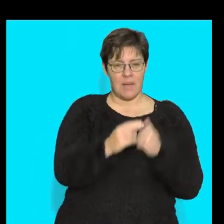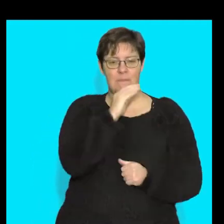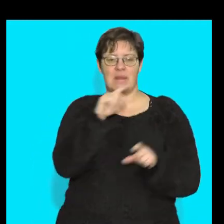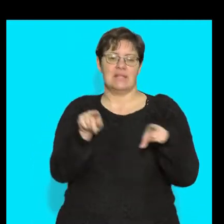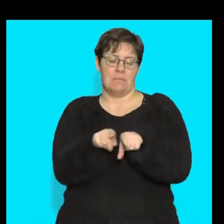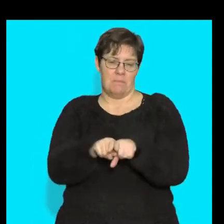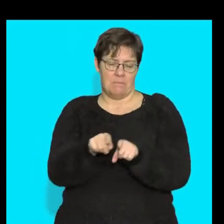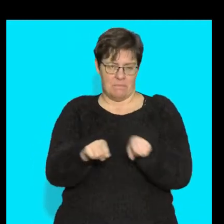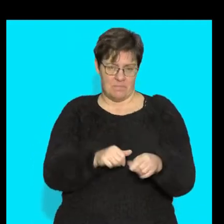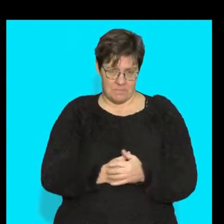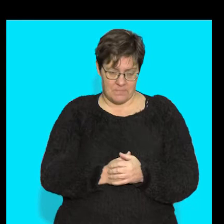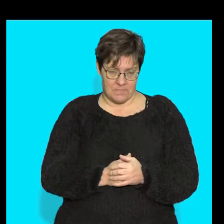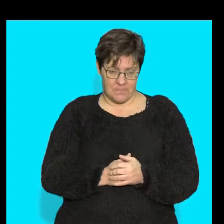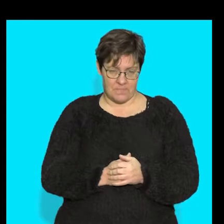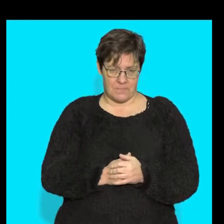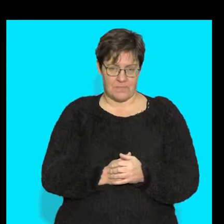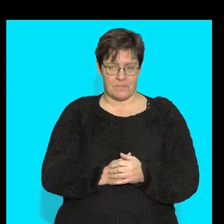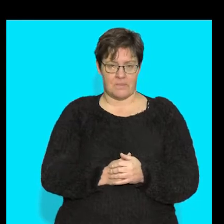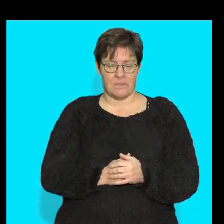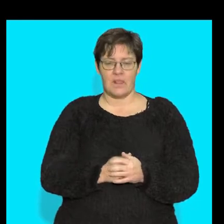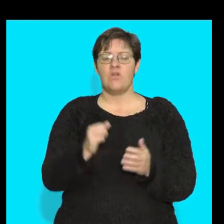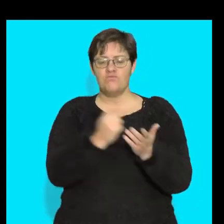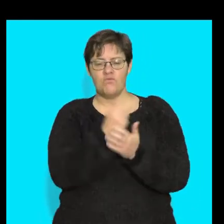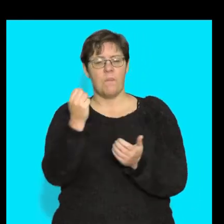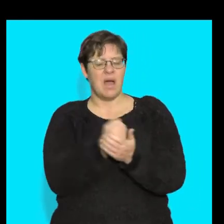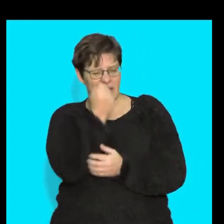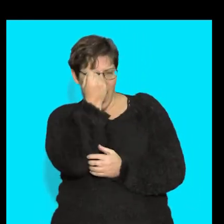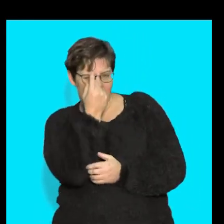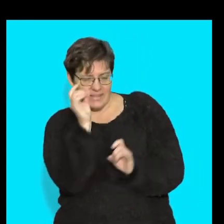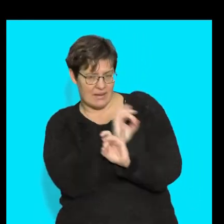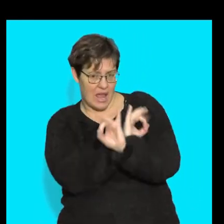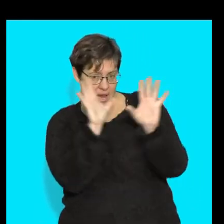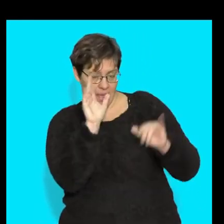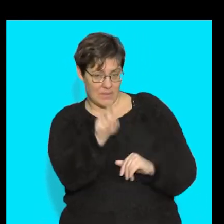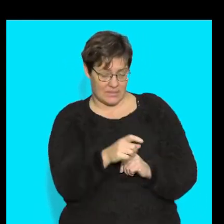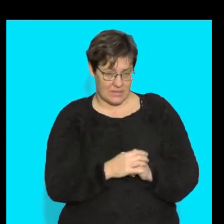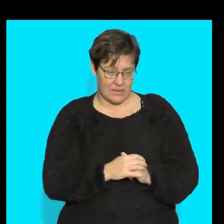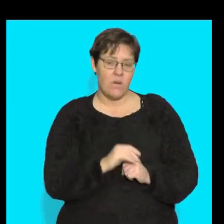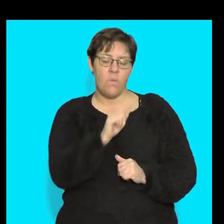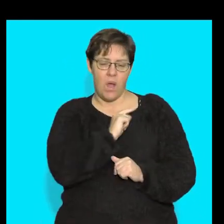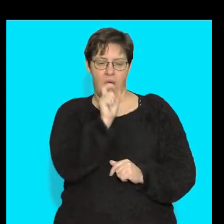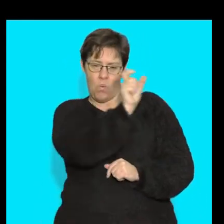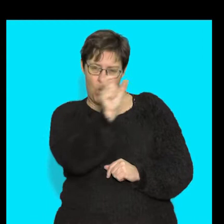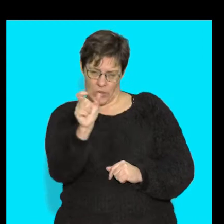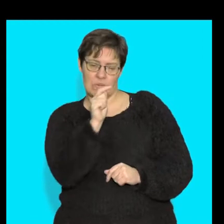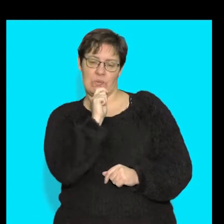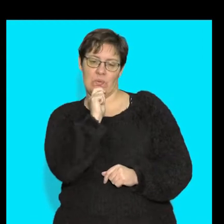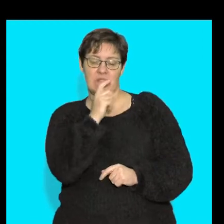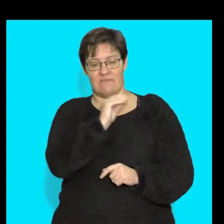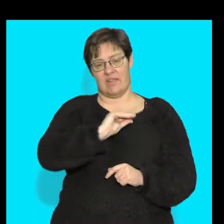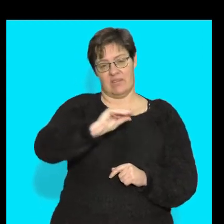and the same thing, right? That's one of the things that you need to just be aware of, because they do use these terms when it comes